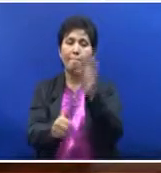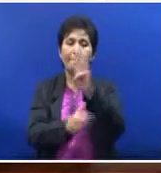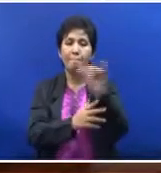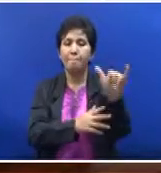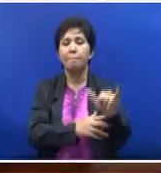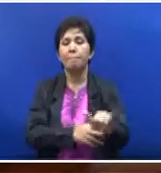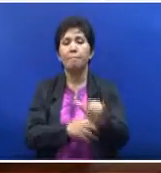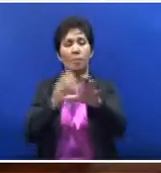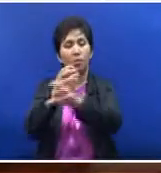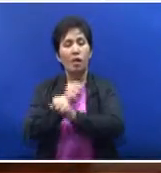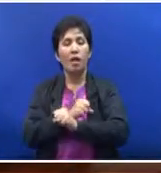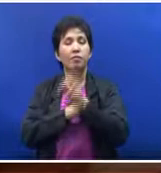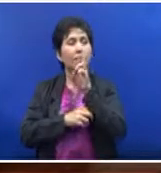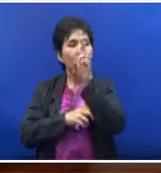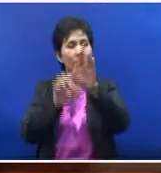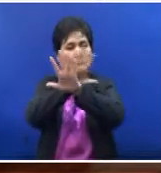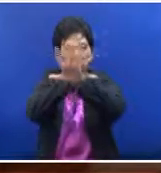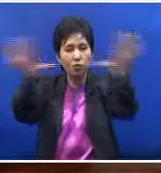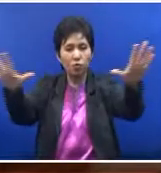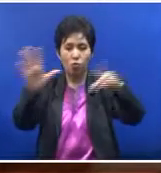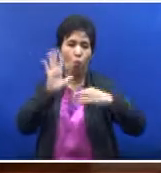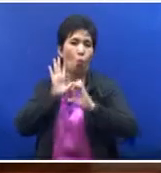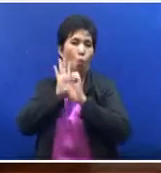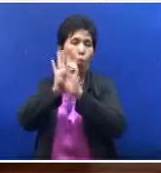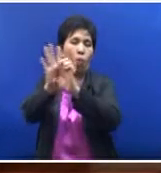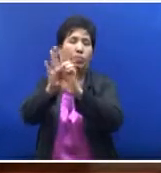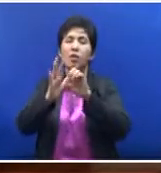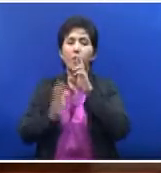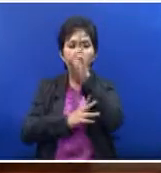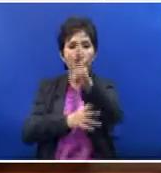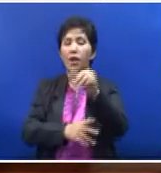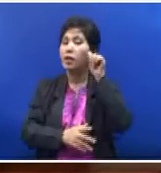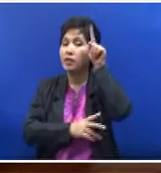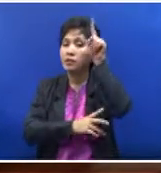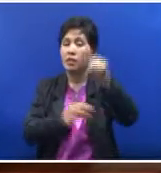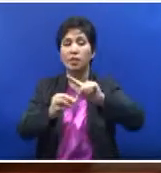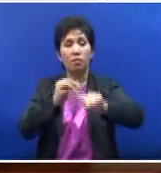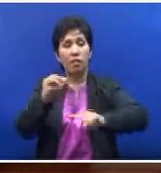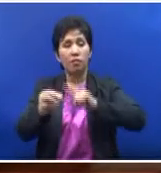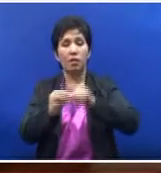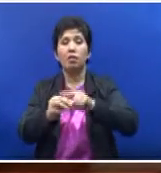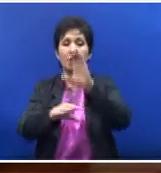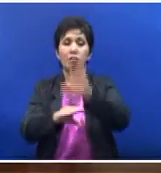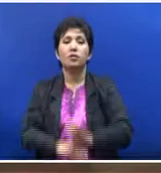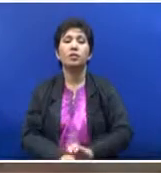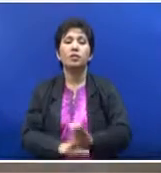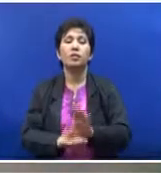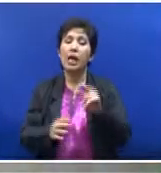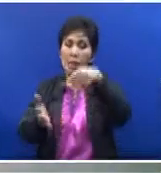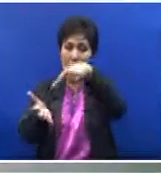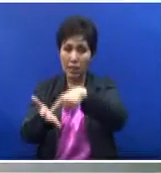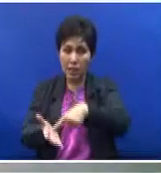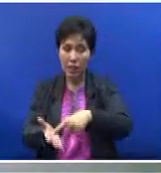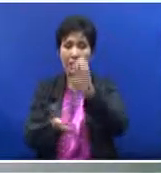order to get the real exposure, okay, to get the real understanding about certain culture. So